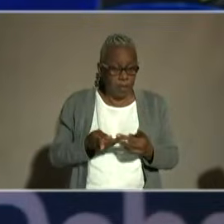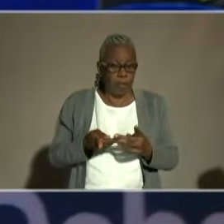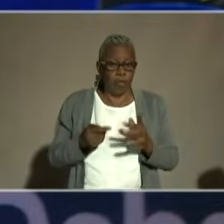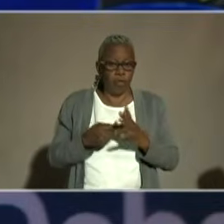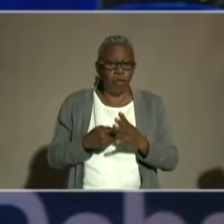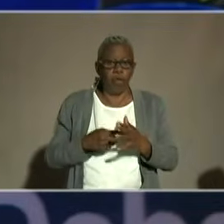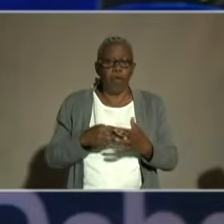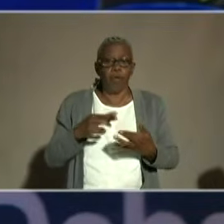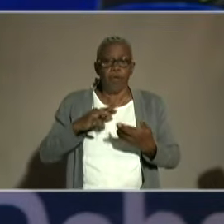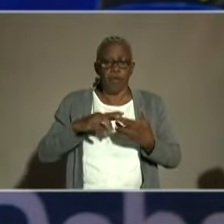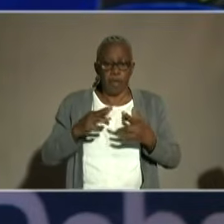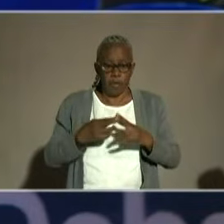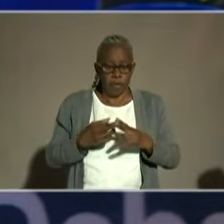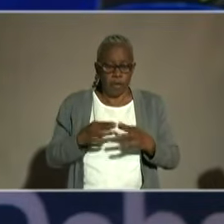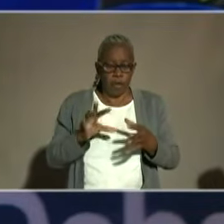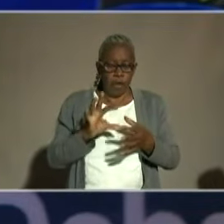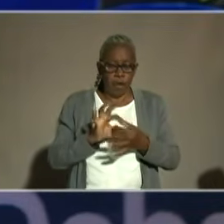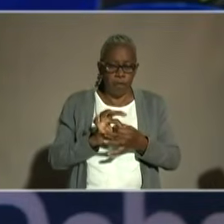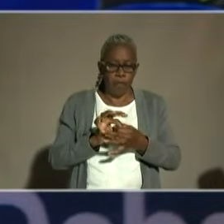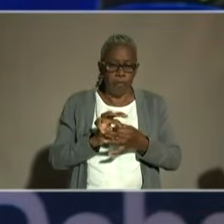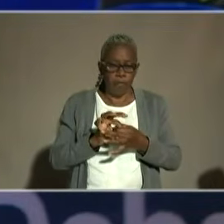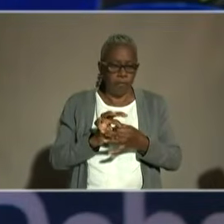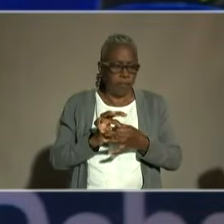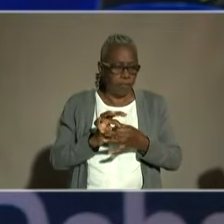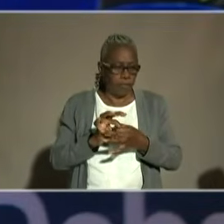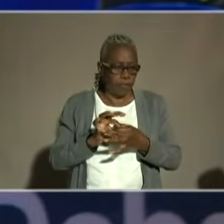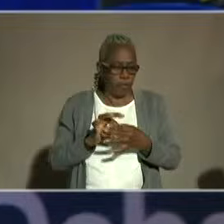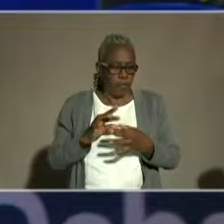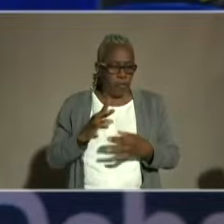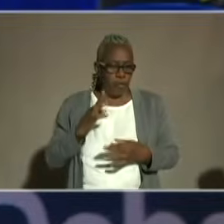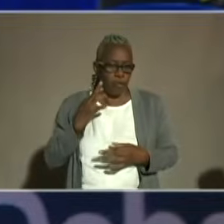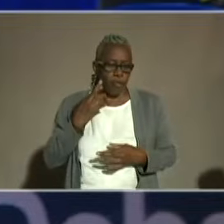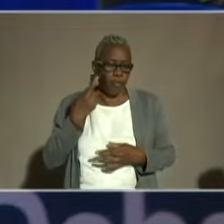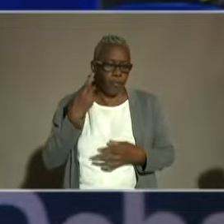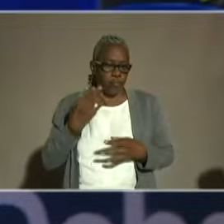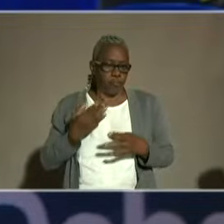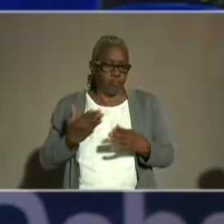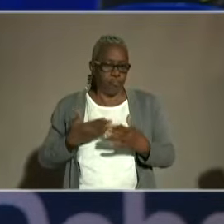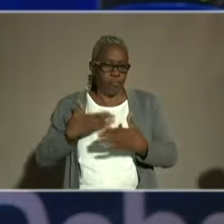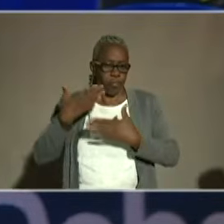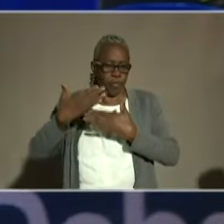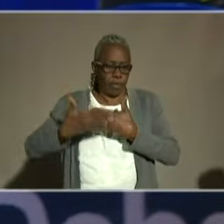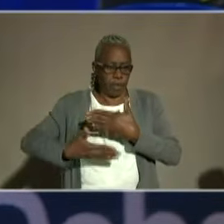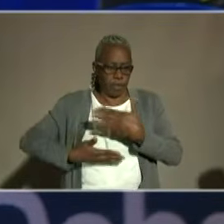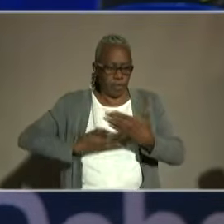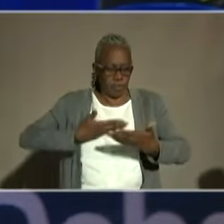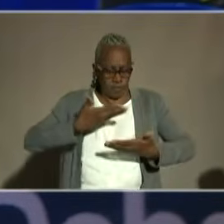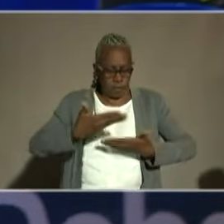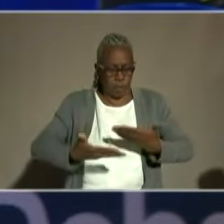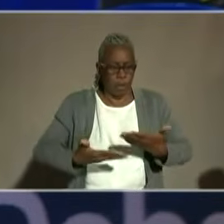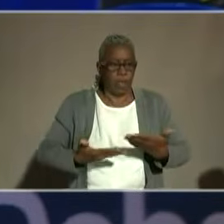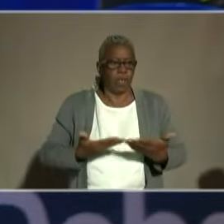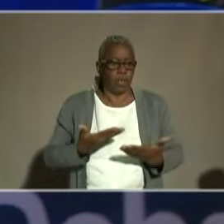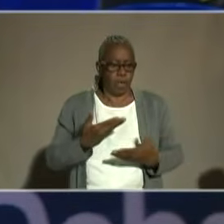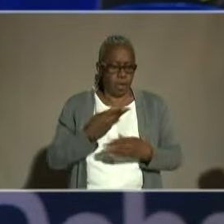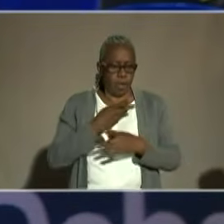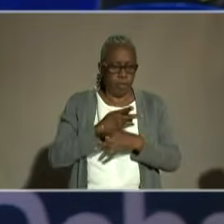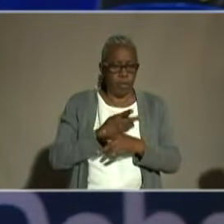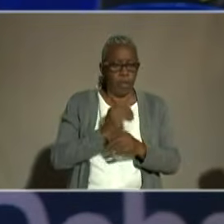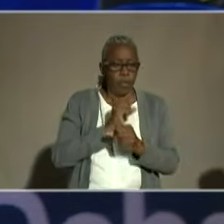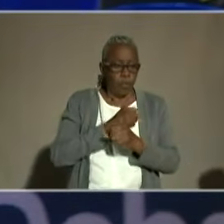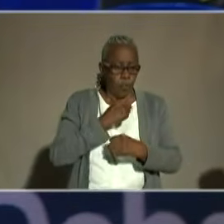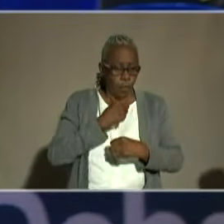shoring of the recalibration of the global supply chain. And that is why we have made a